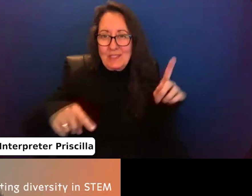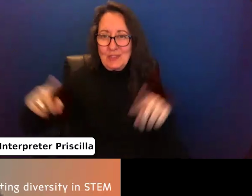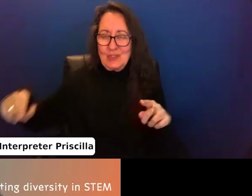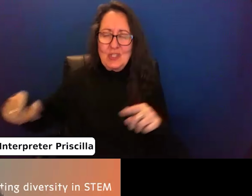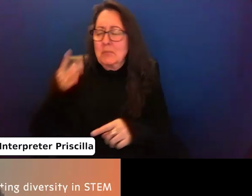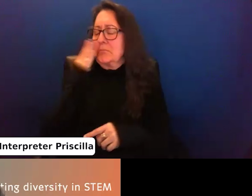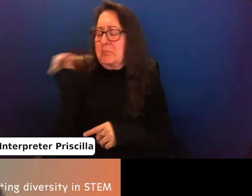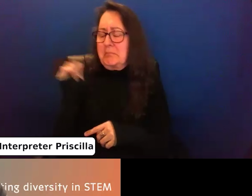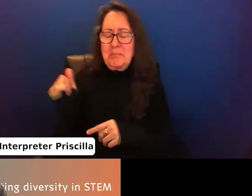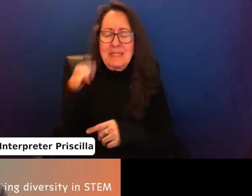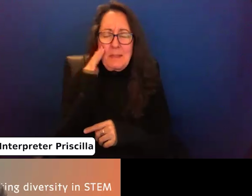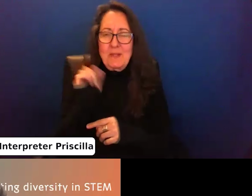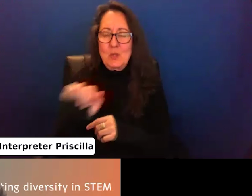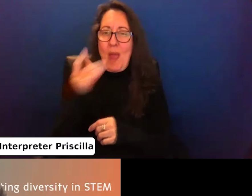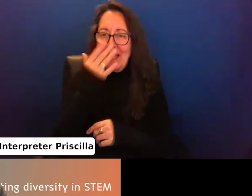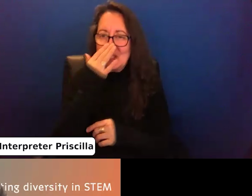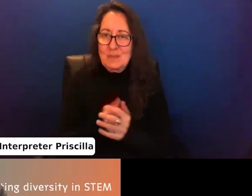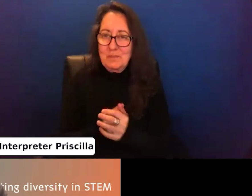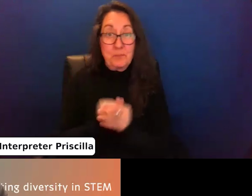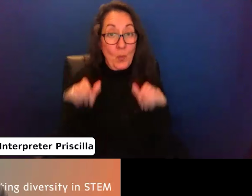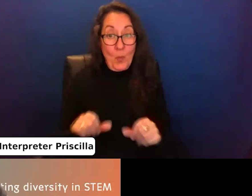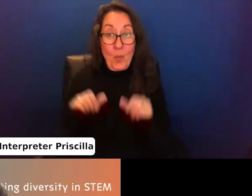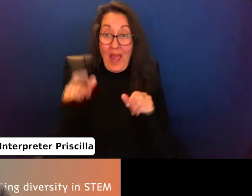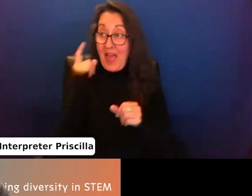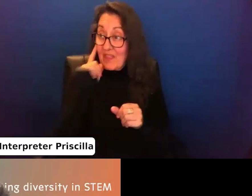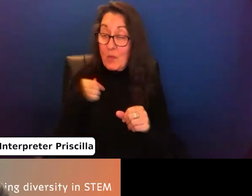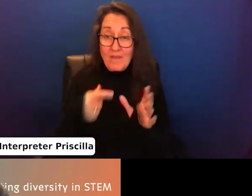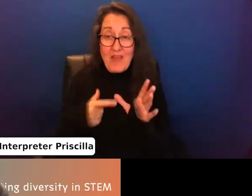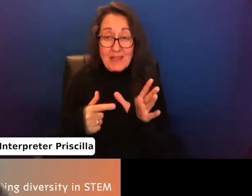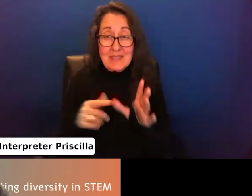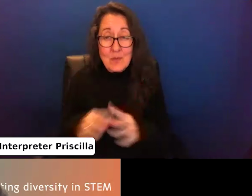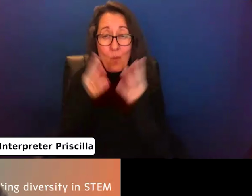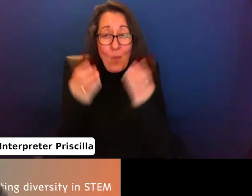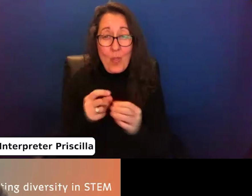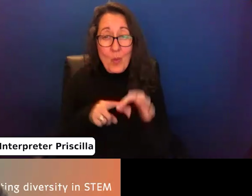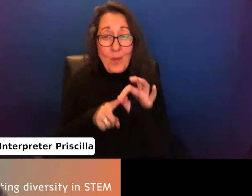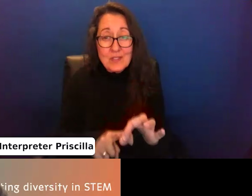Okay, I think we've answered all the questions at this